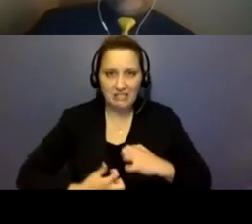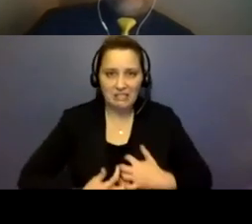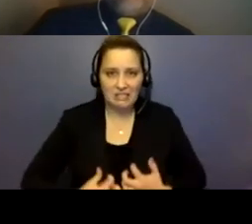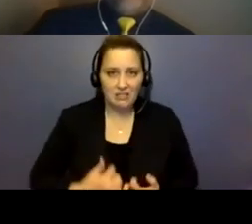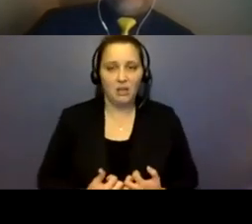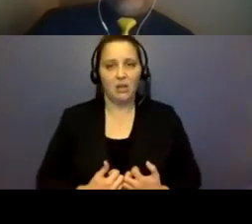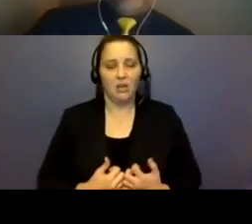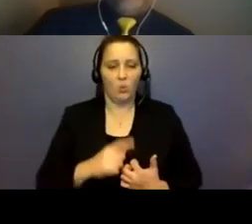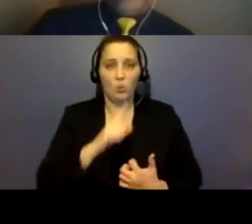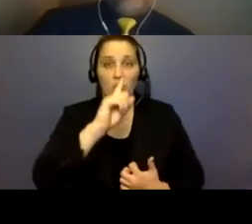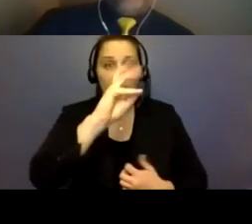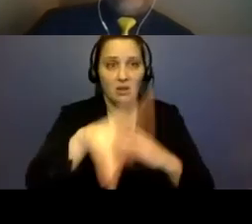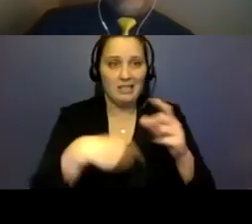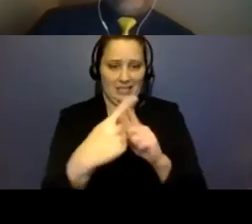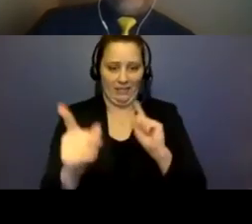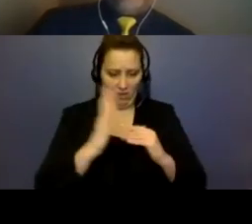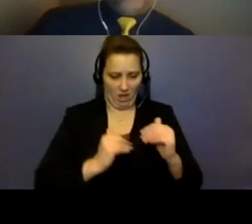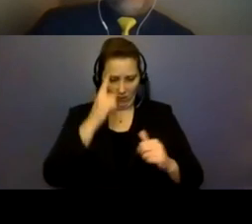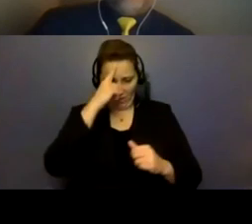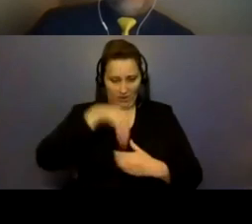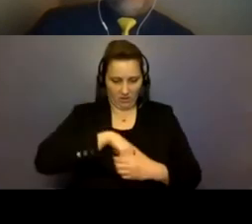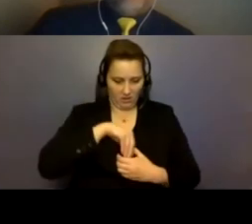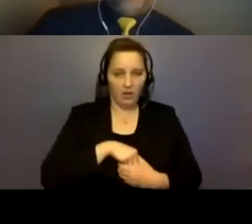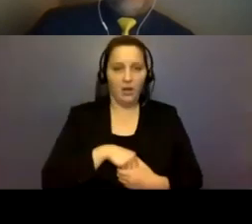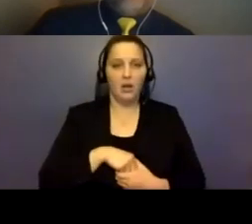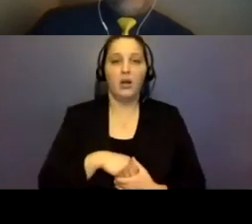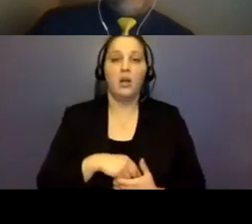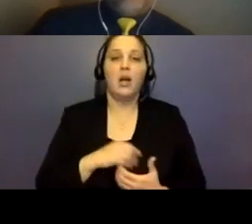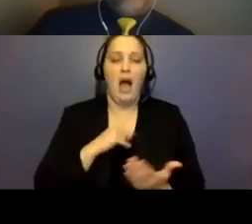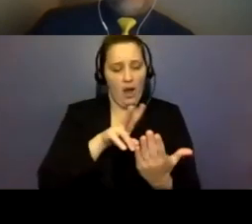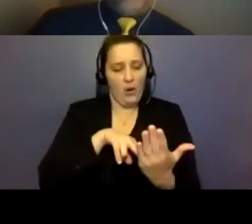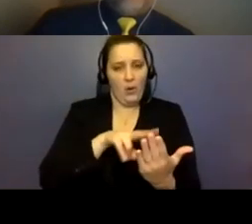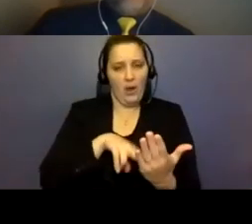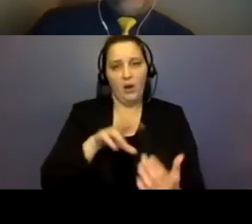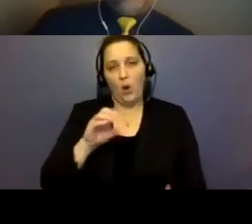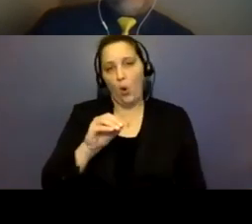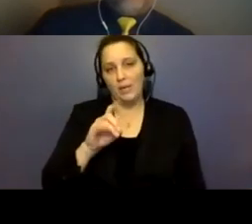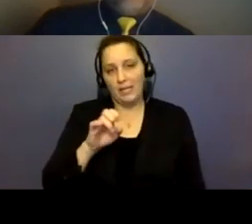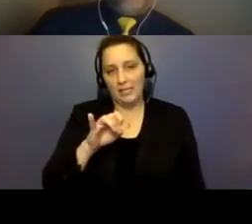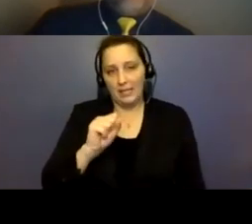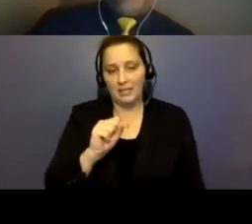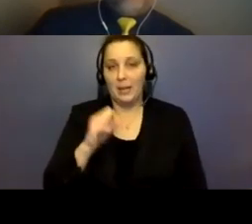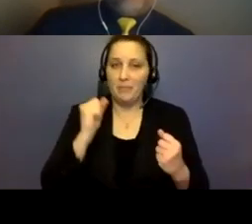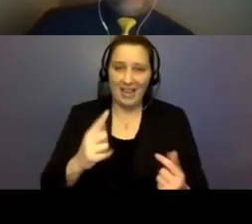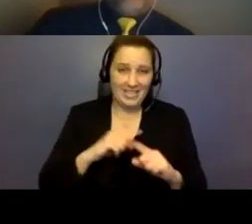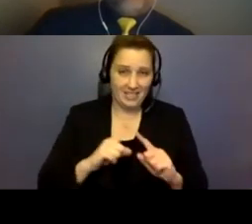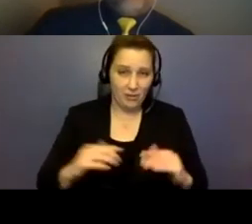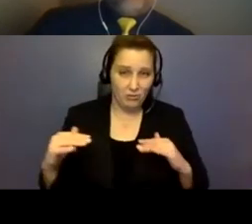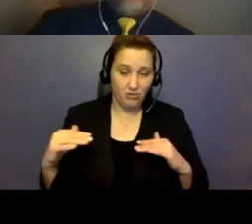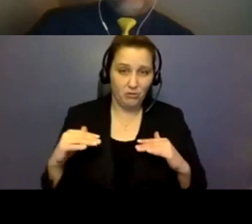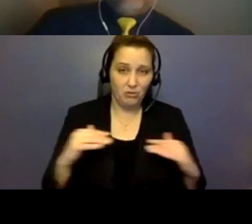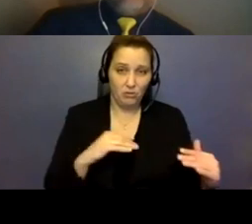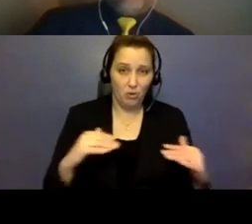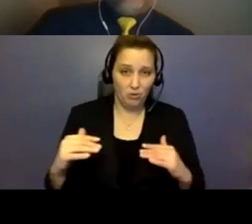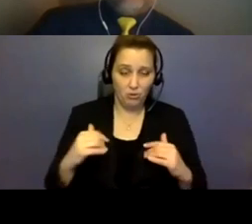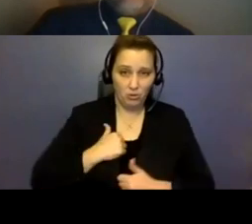reality is. And I did some reading about Odysseus and many soldiers that have gone to come back from the